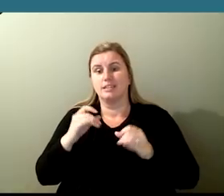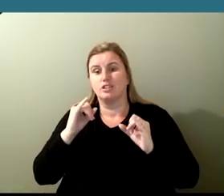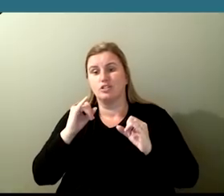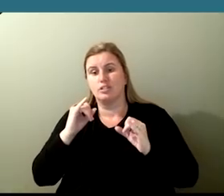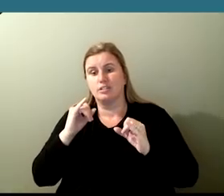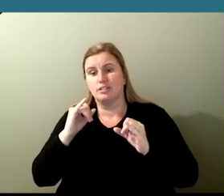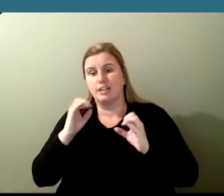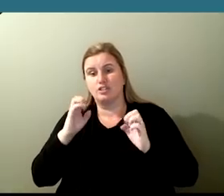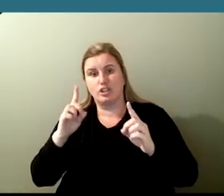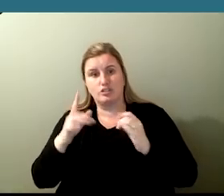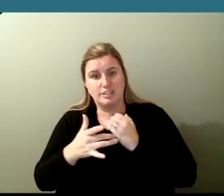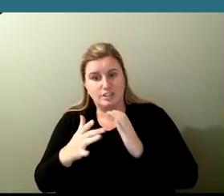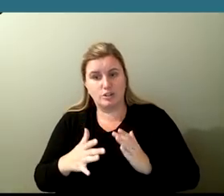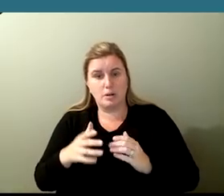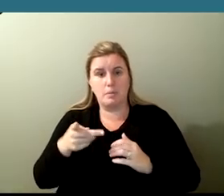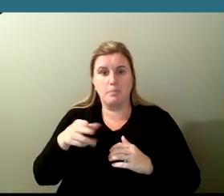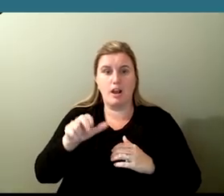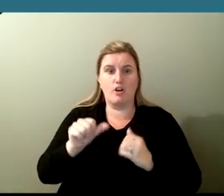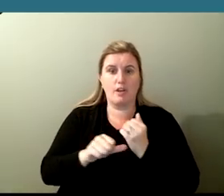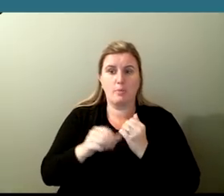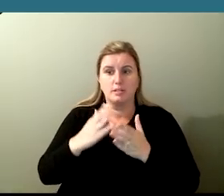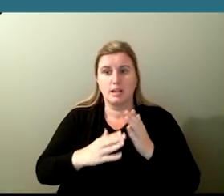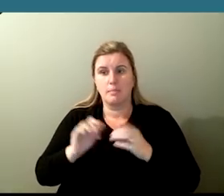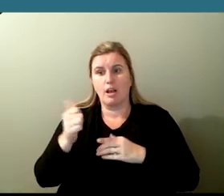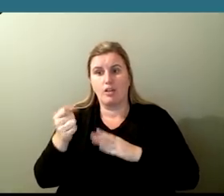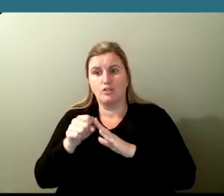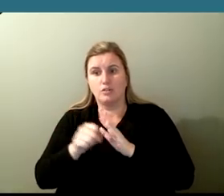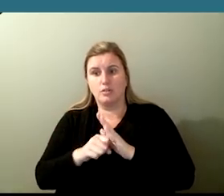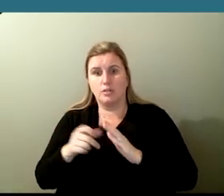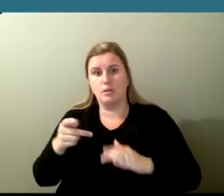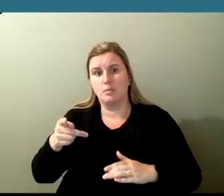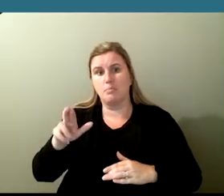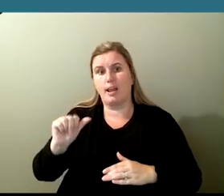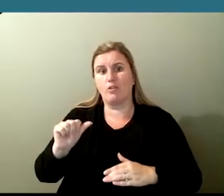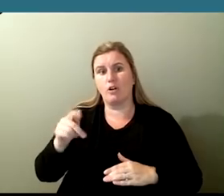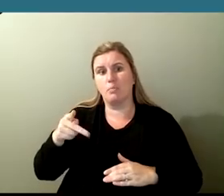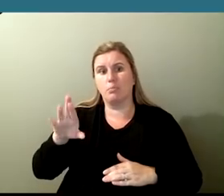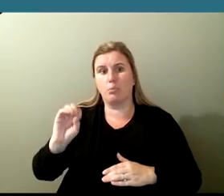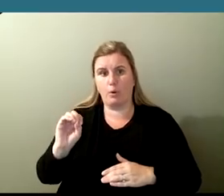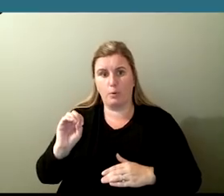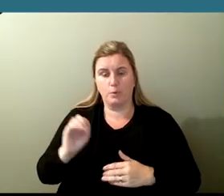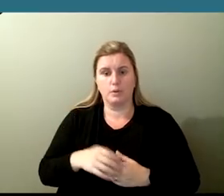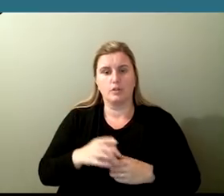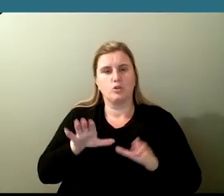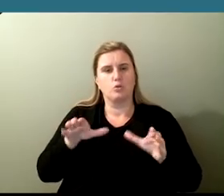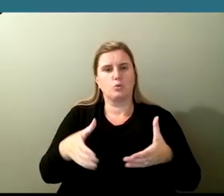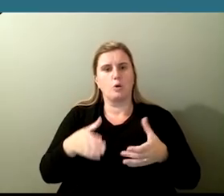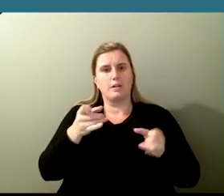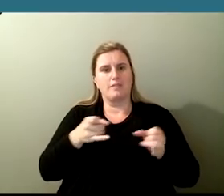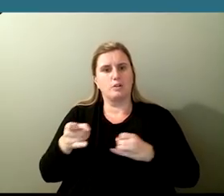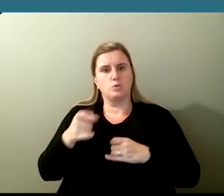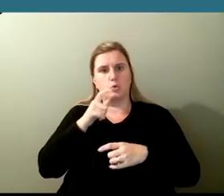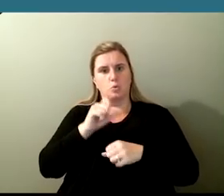technicians, paratherapies, and perhaps in some other states, parapros. They are a group of individuals who